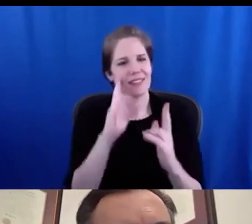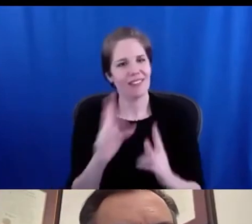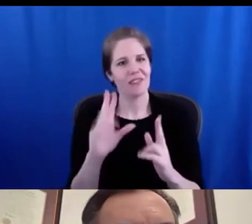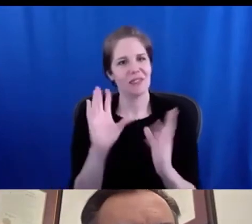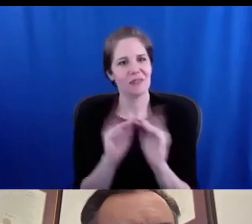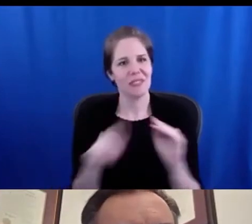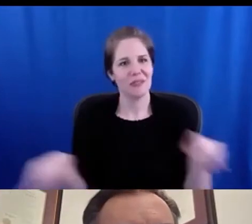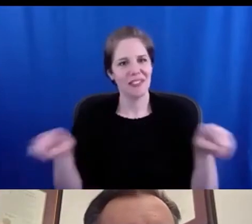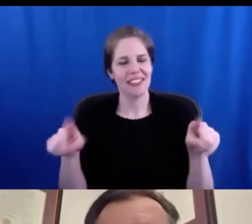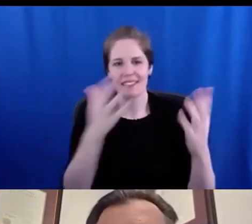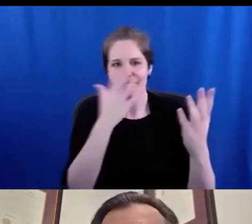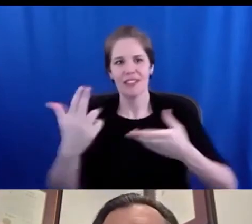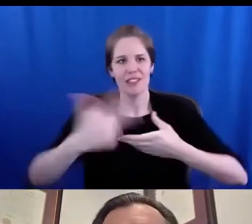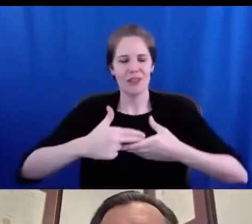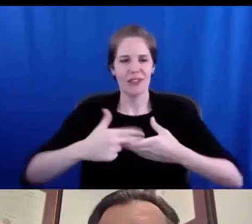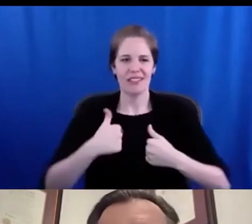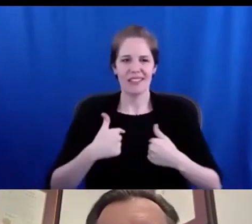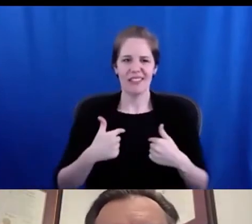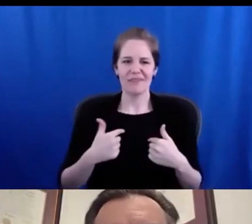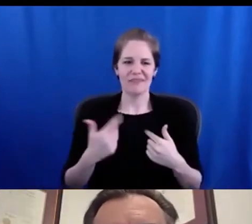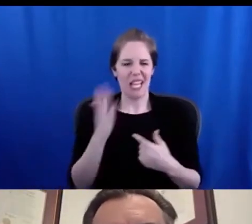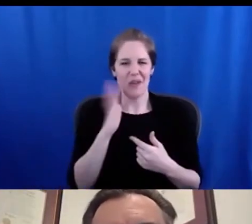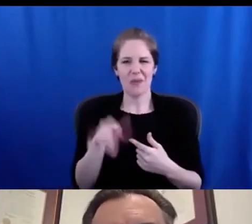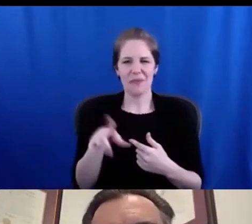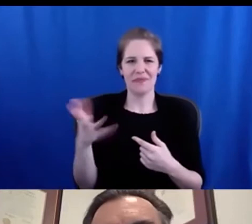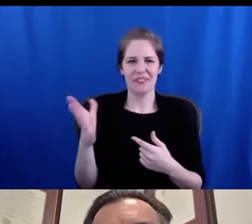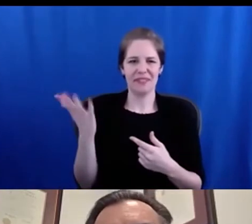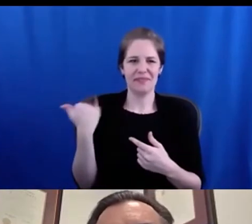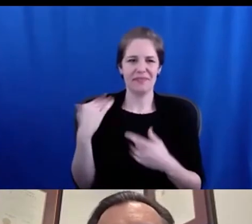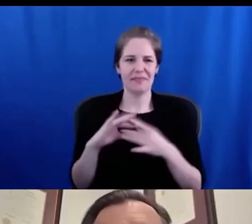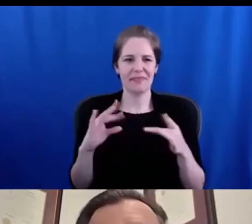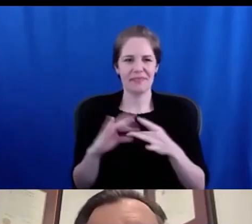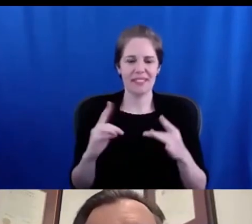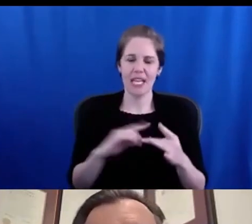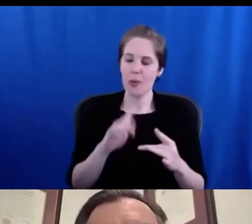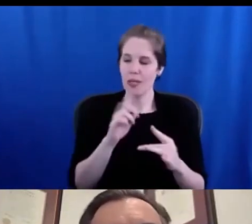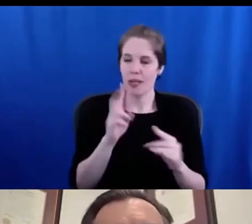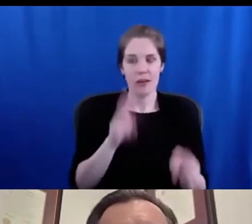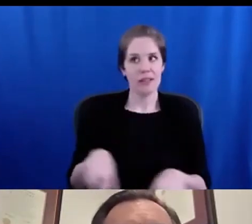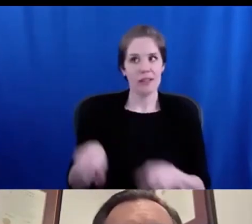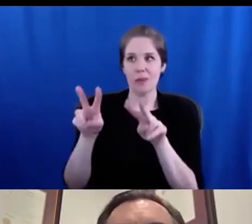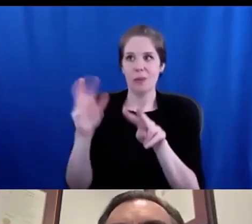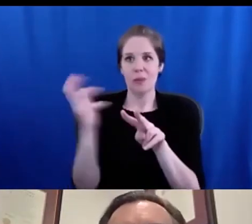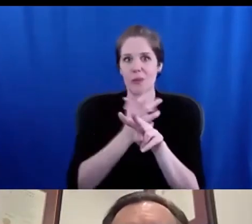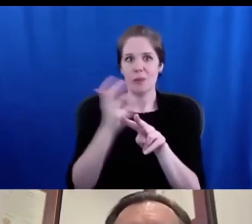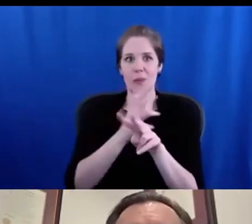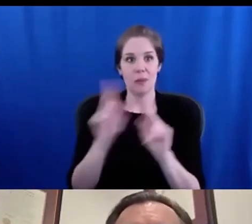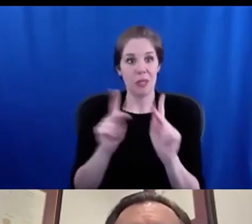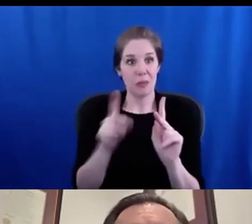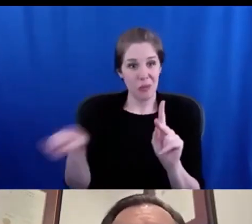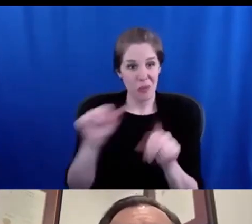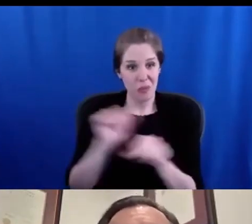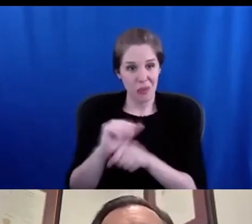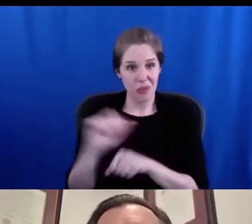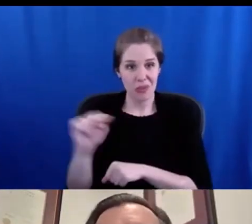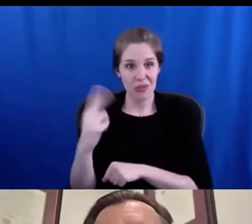session. As has been previously mentioned, I'm a great admirer of the people who work in nursing homes. We are truly inspired by your commitment to take care